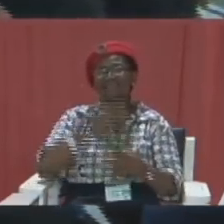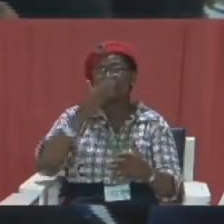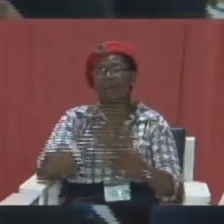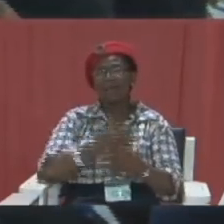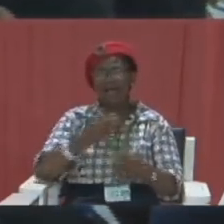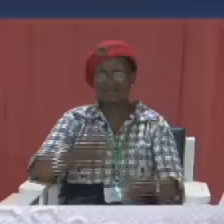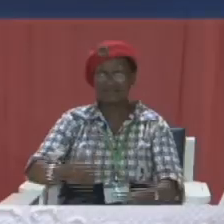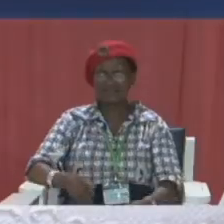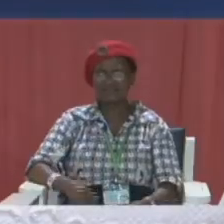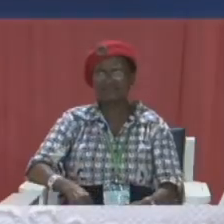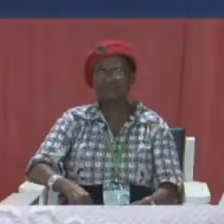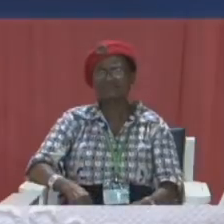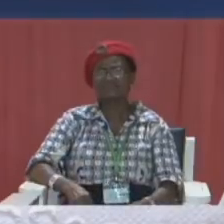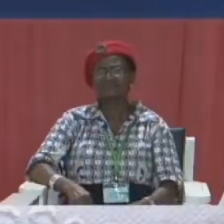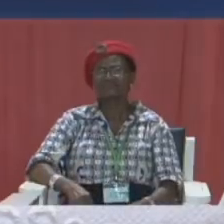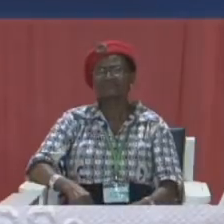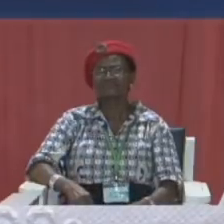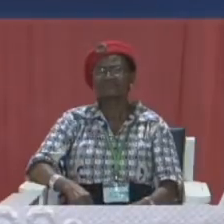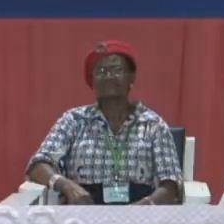iduro tabi idi lowo.